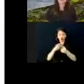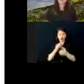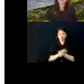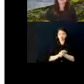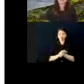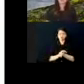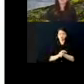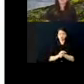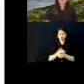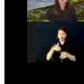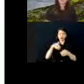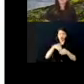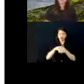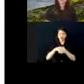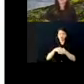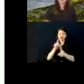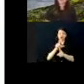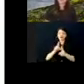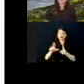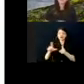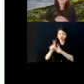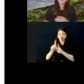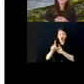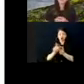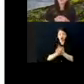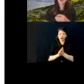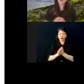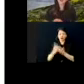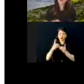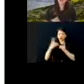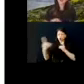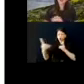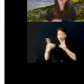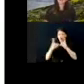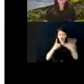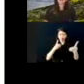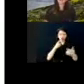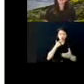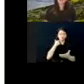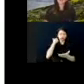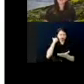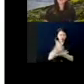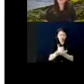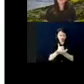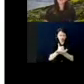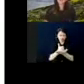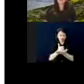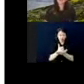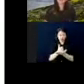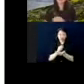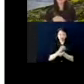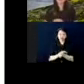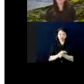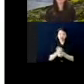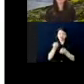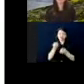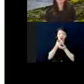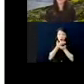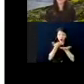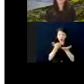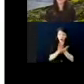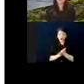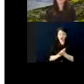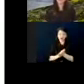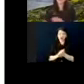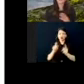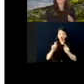especially important, that suggests that paying attention to the onboarding and early use experiences of this group may be really important